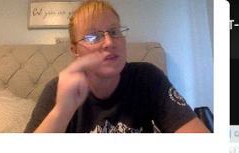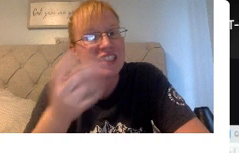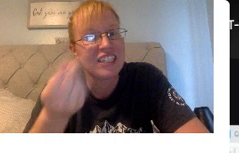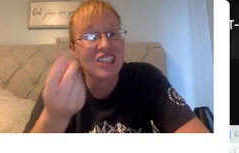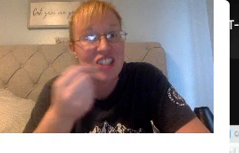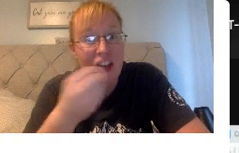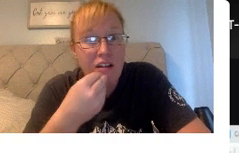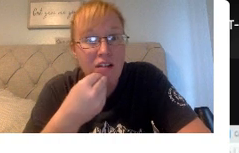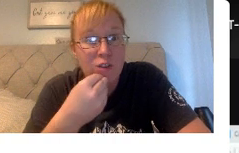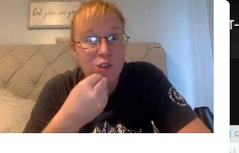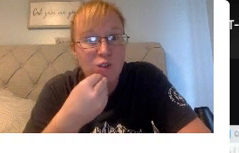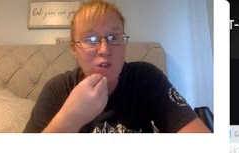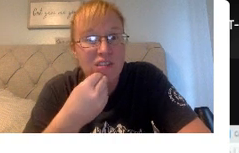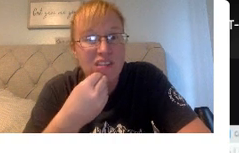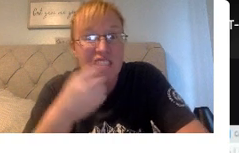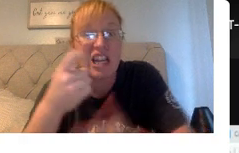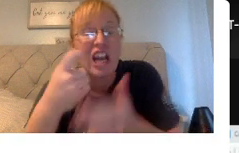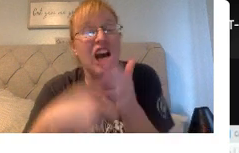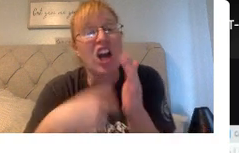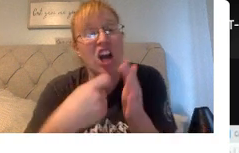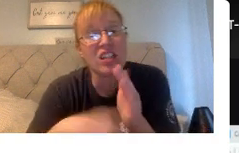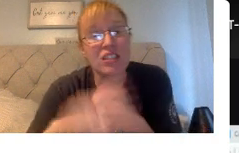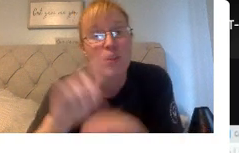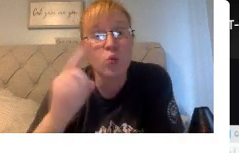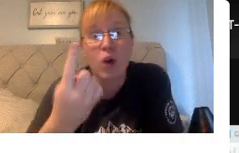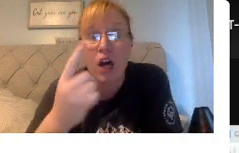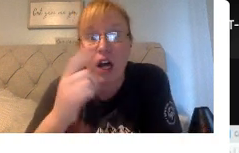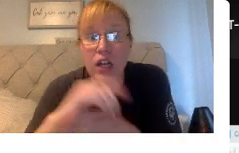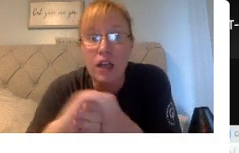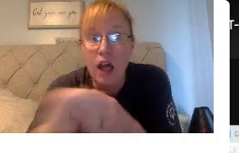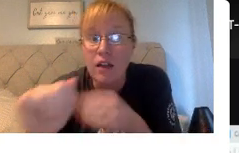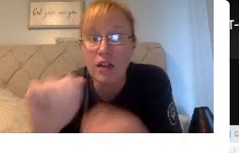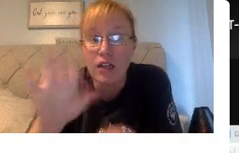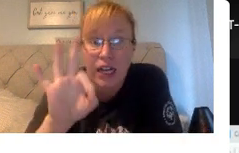dog food, and it costs us